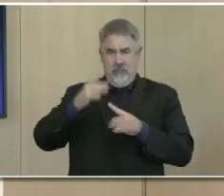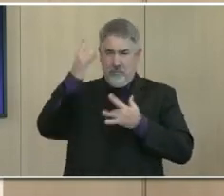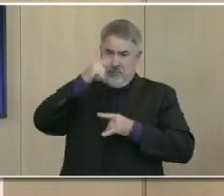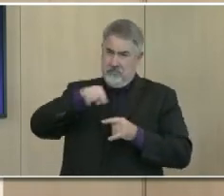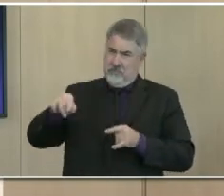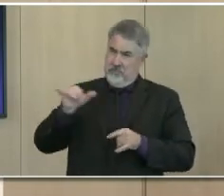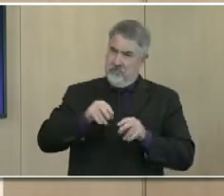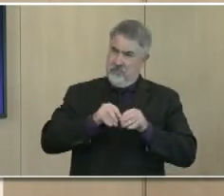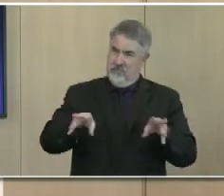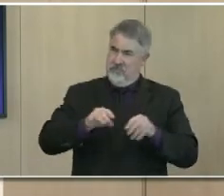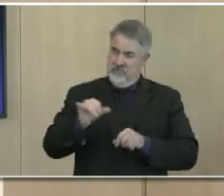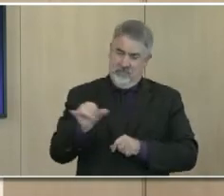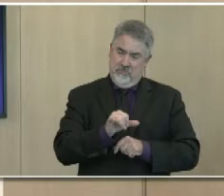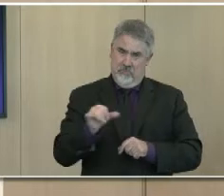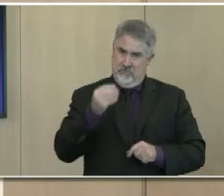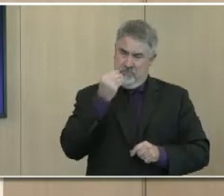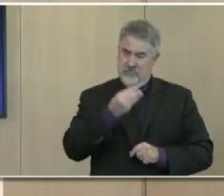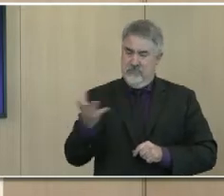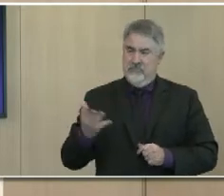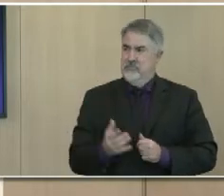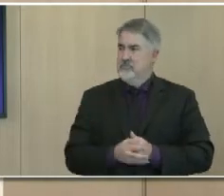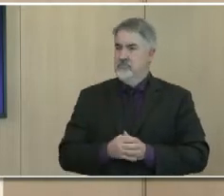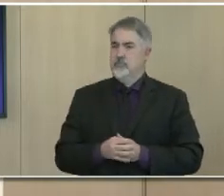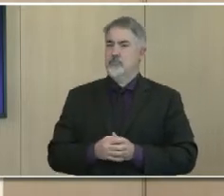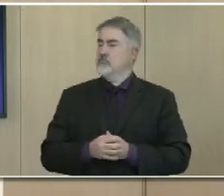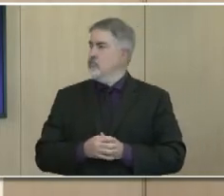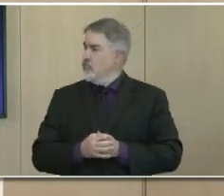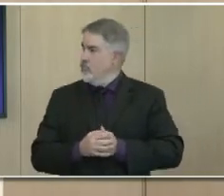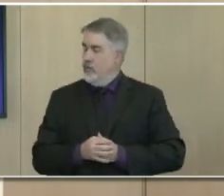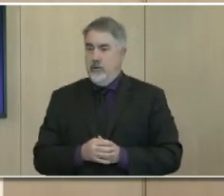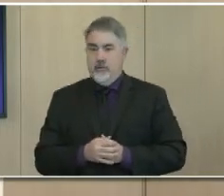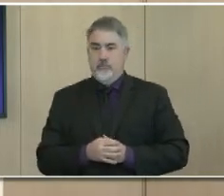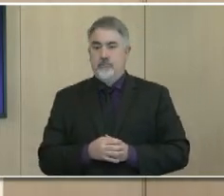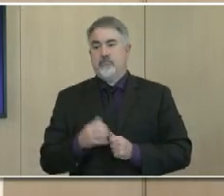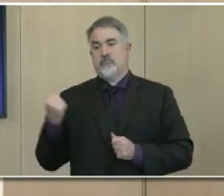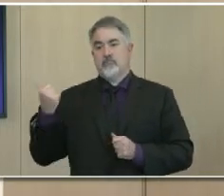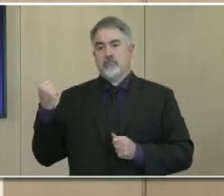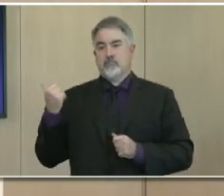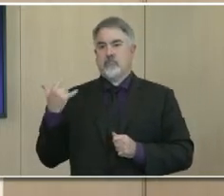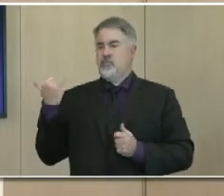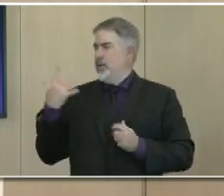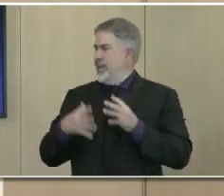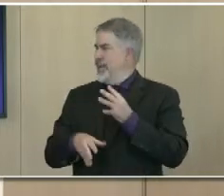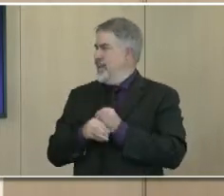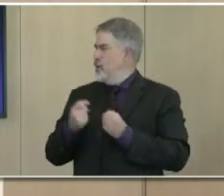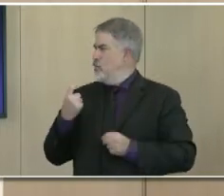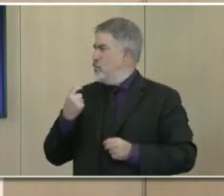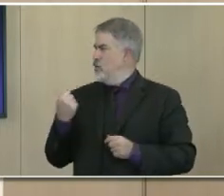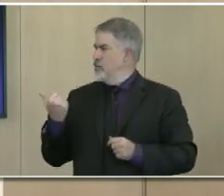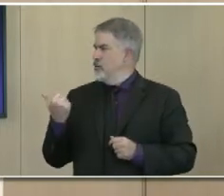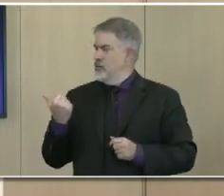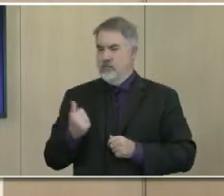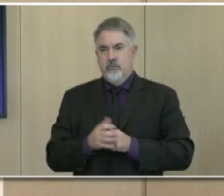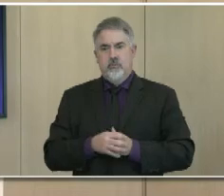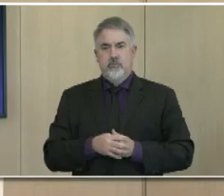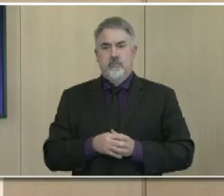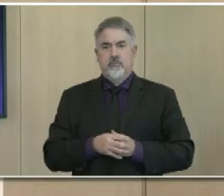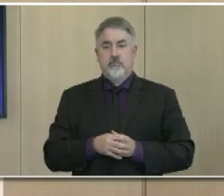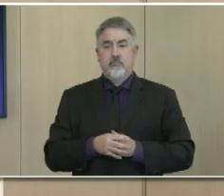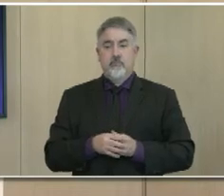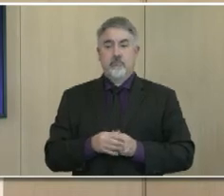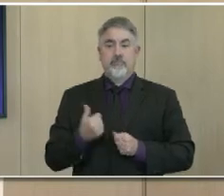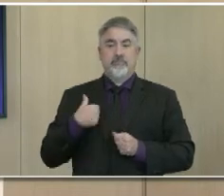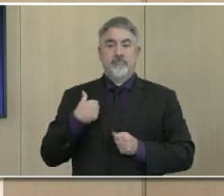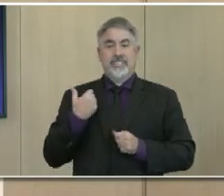year. Dr. Wooten, I think Oh, you can answer and this let- next one. And I have one other piece there. During my opening comments, I talked